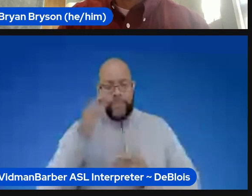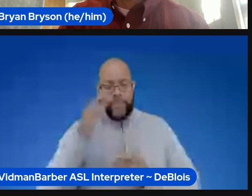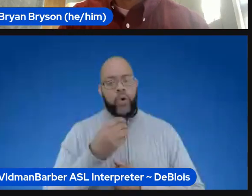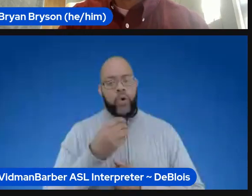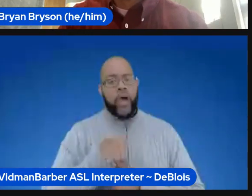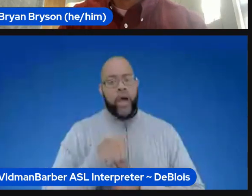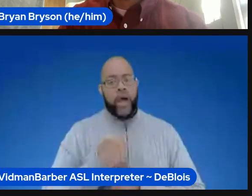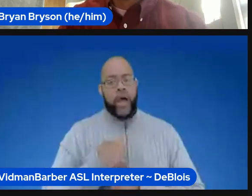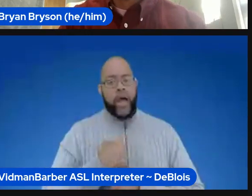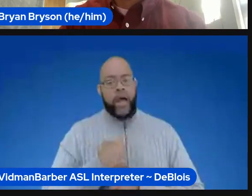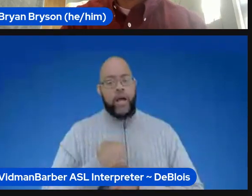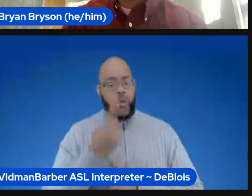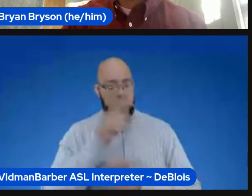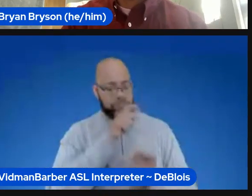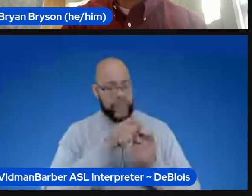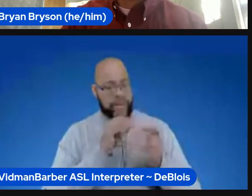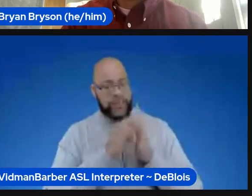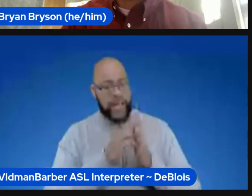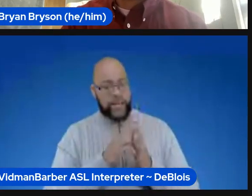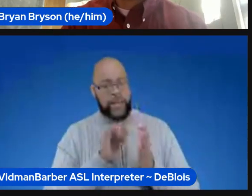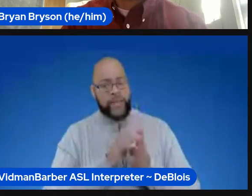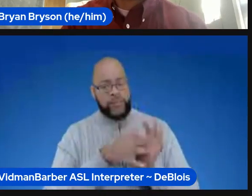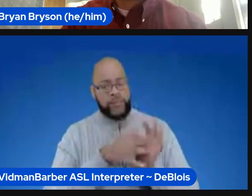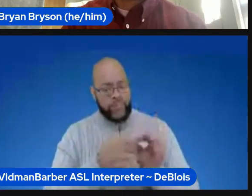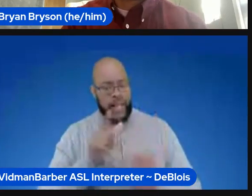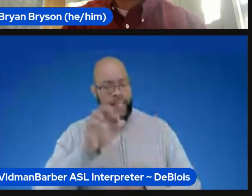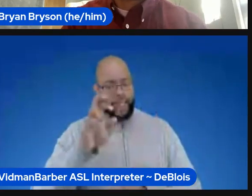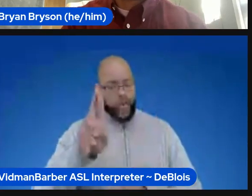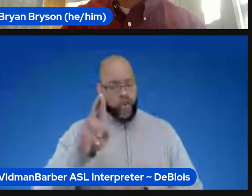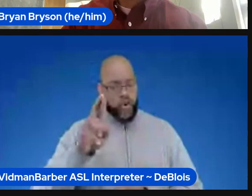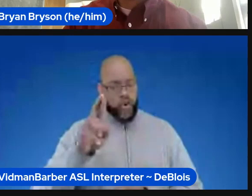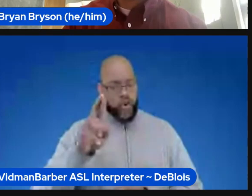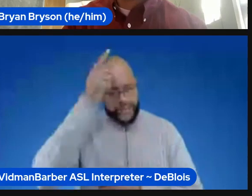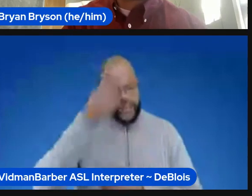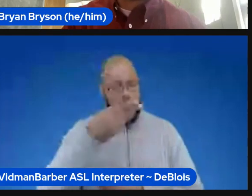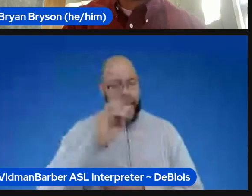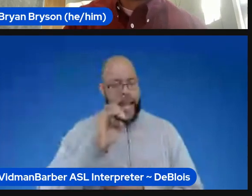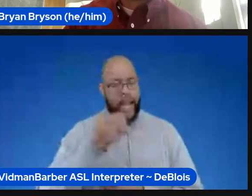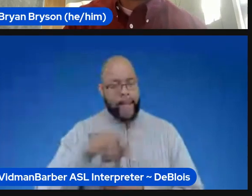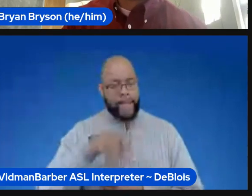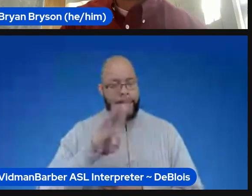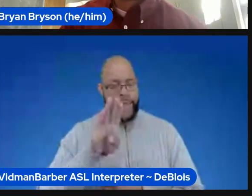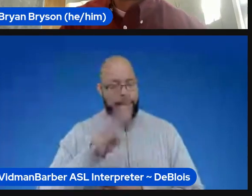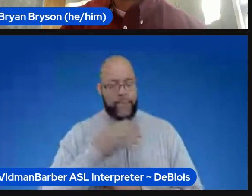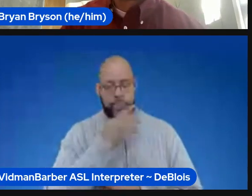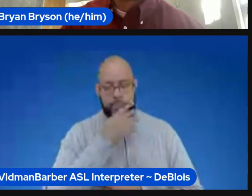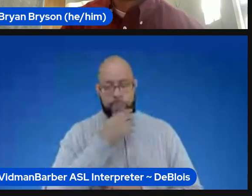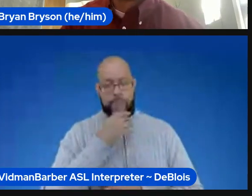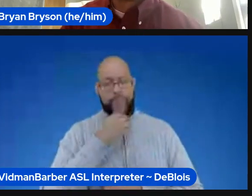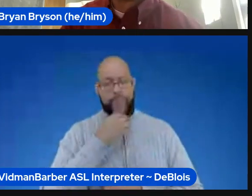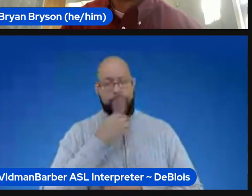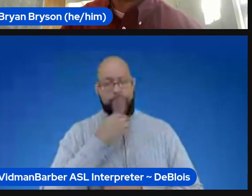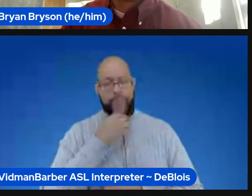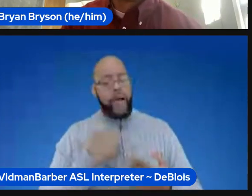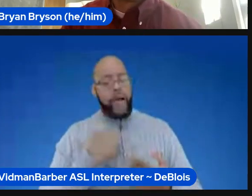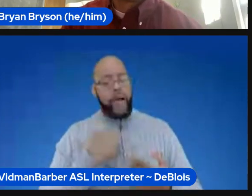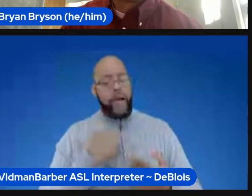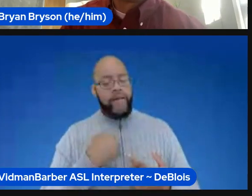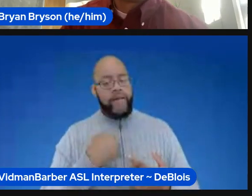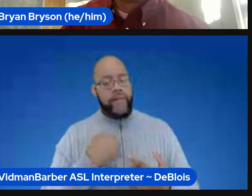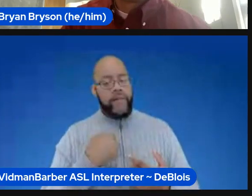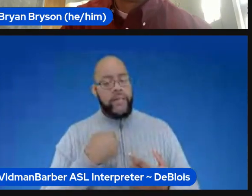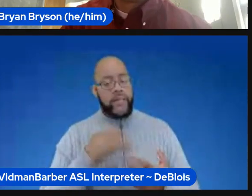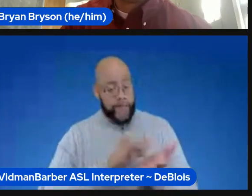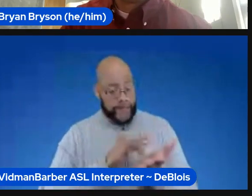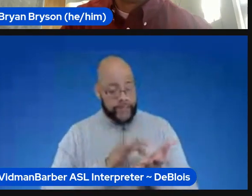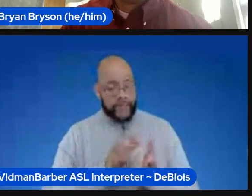one particular example, which was around liver disease. So looking at hepatitis B. So there is a drug in